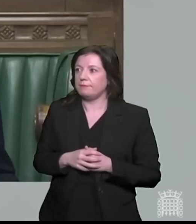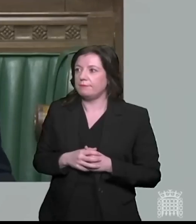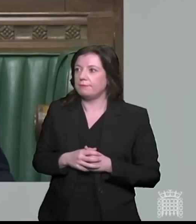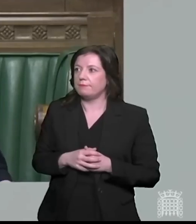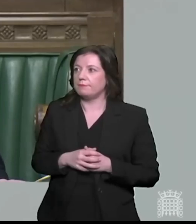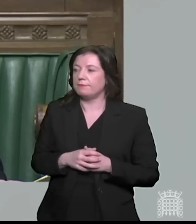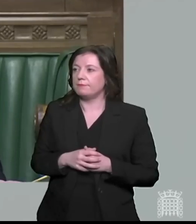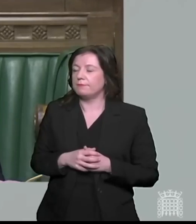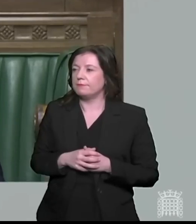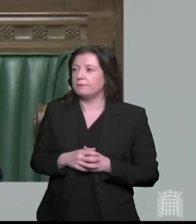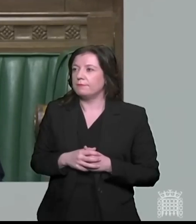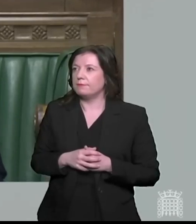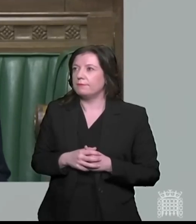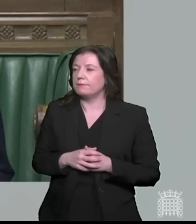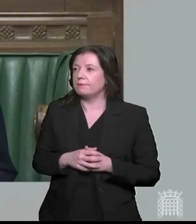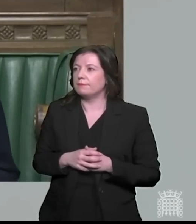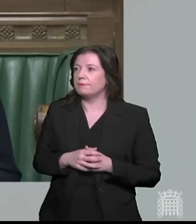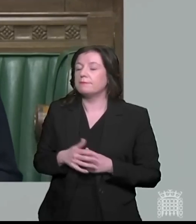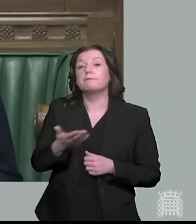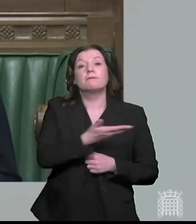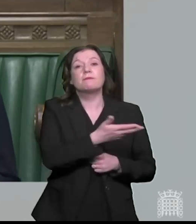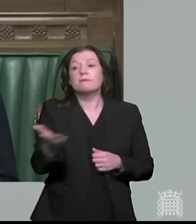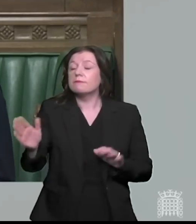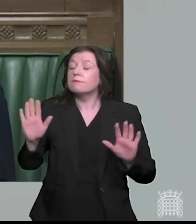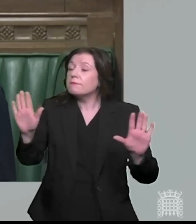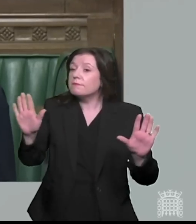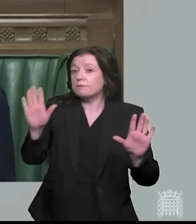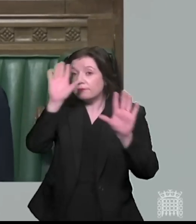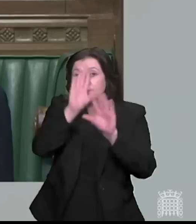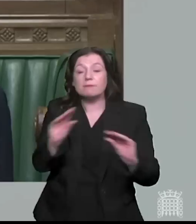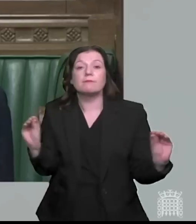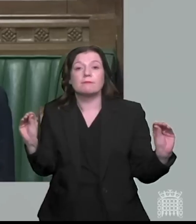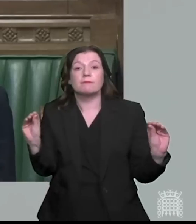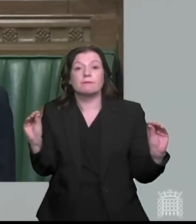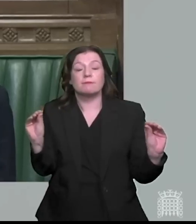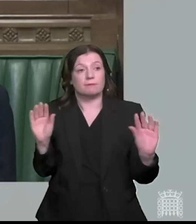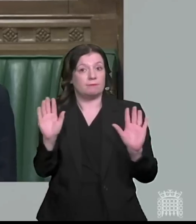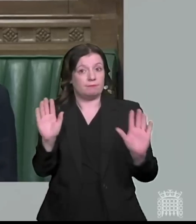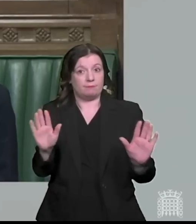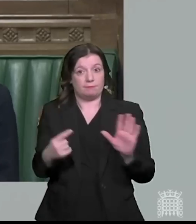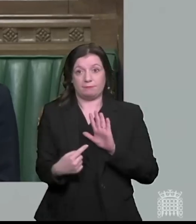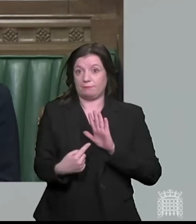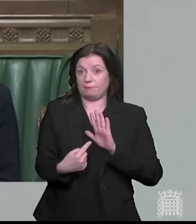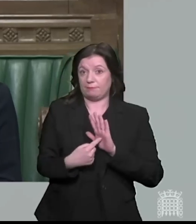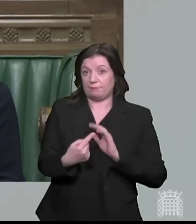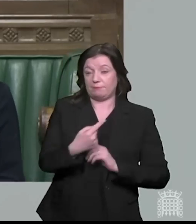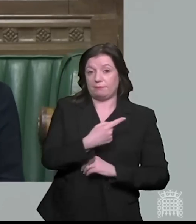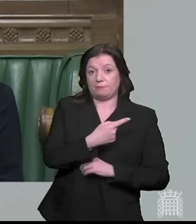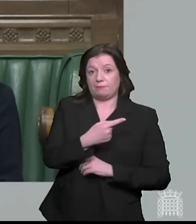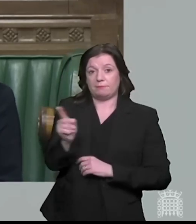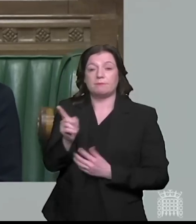I hardly need remind honourable members, but I will do for good measure, that they may not